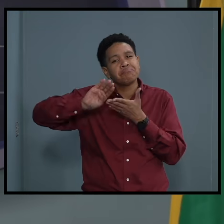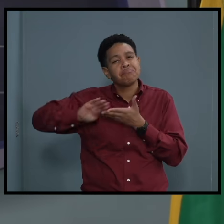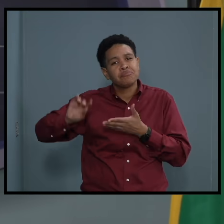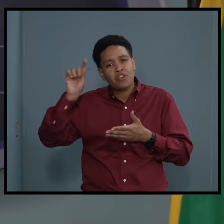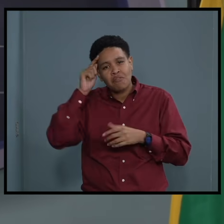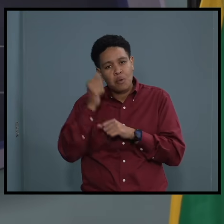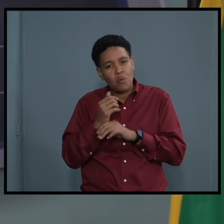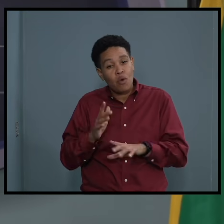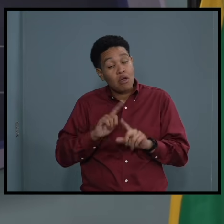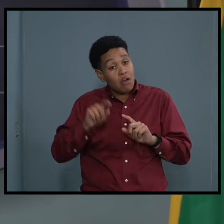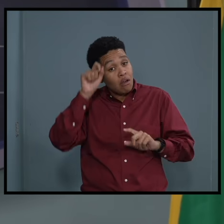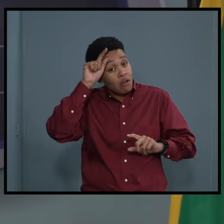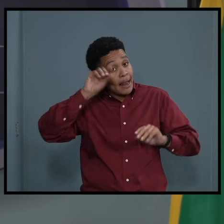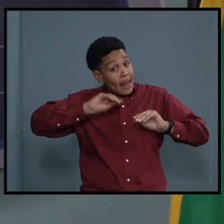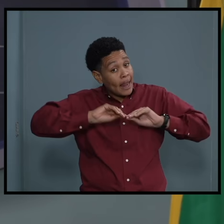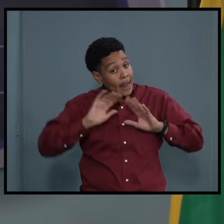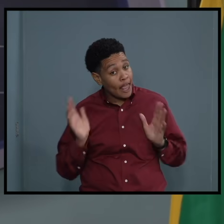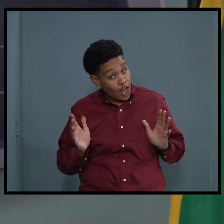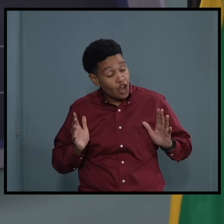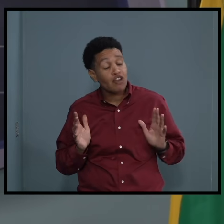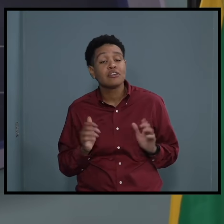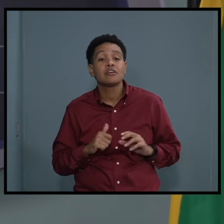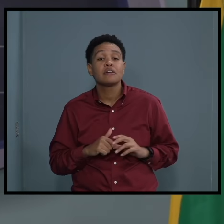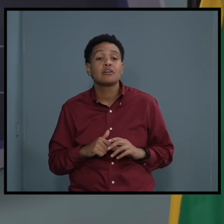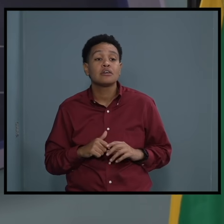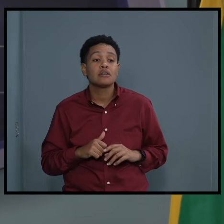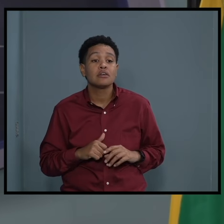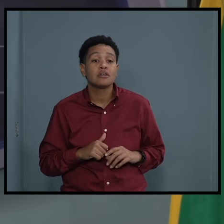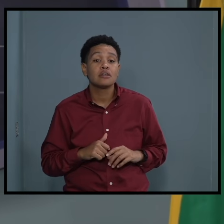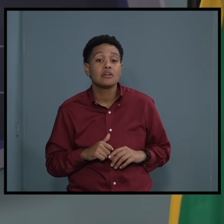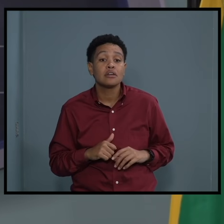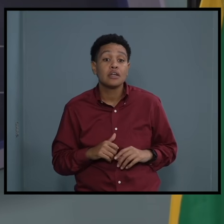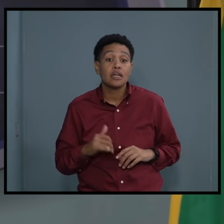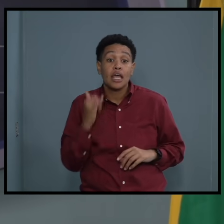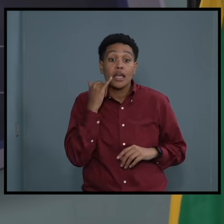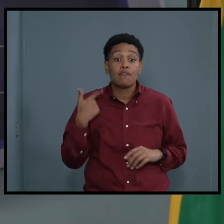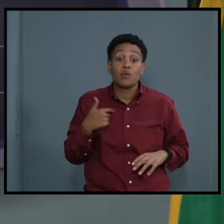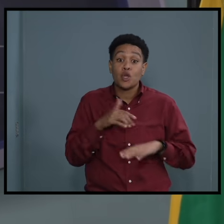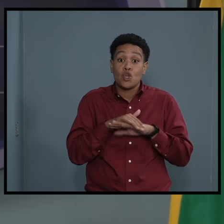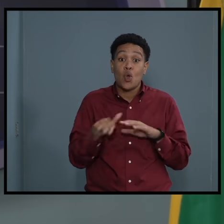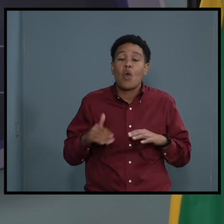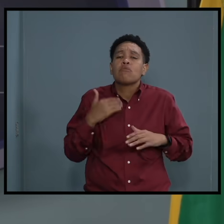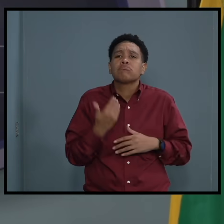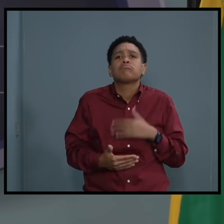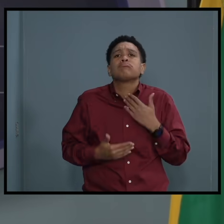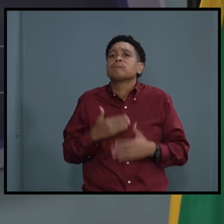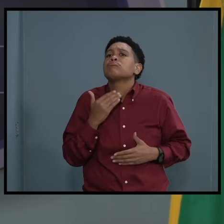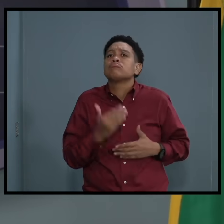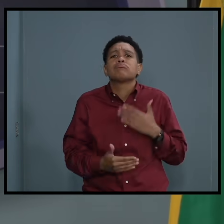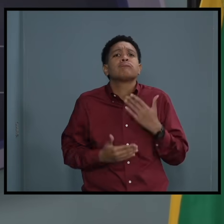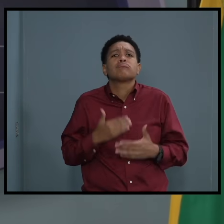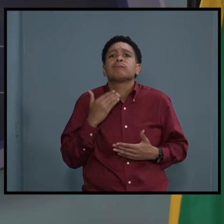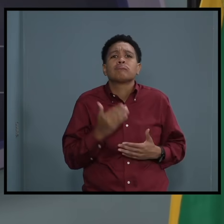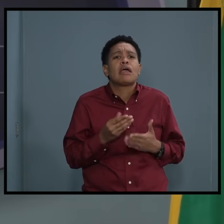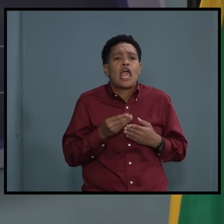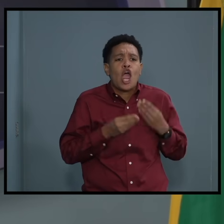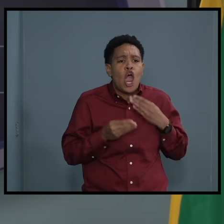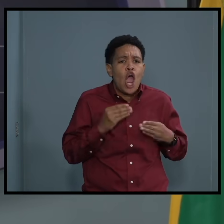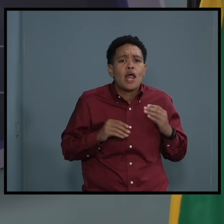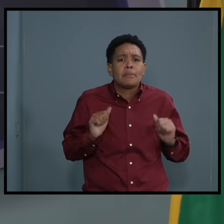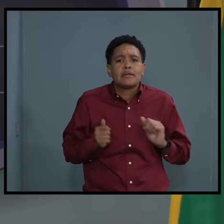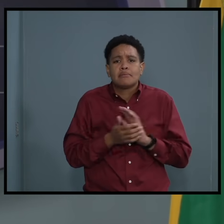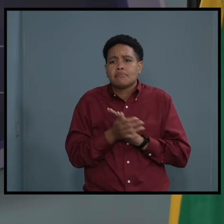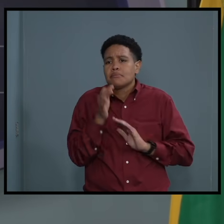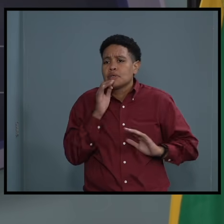But let's be clear that if we don't get back to as close as possible to